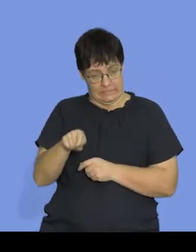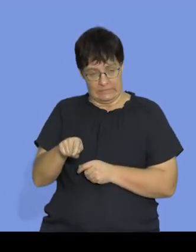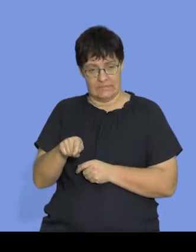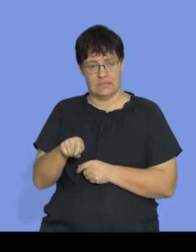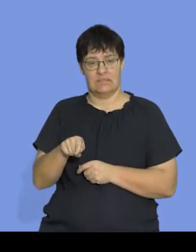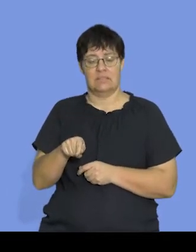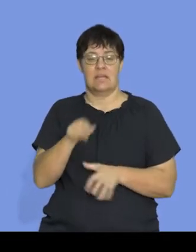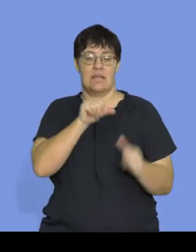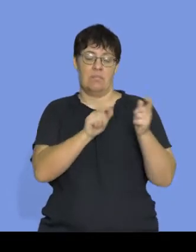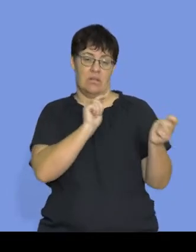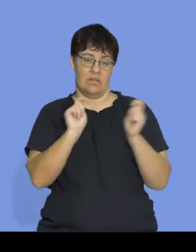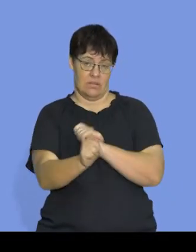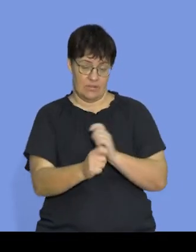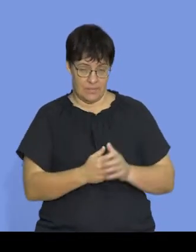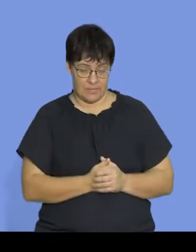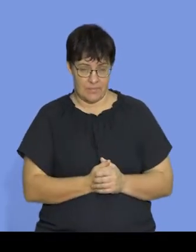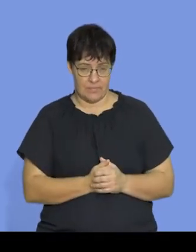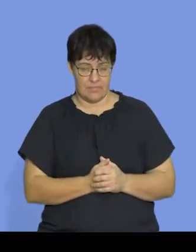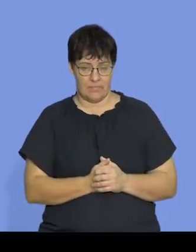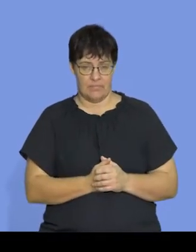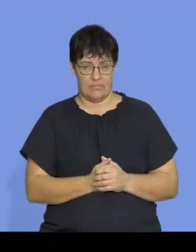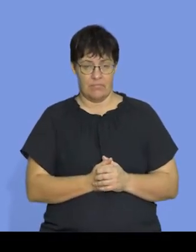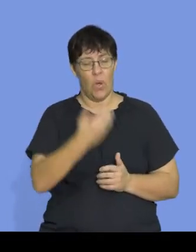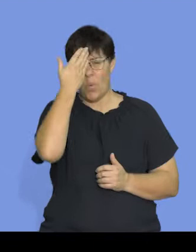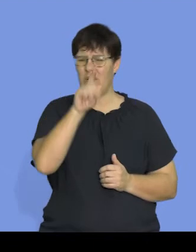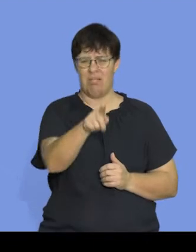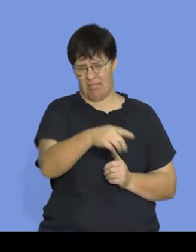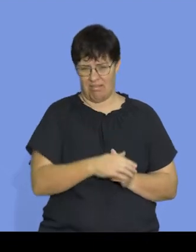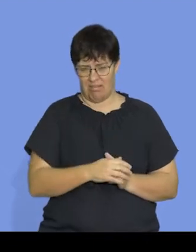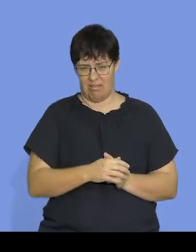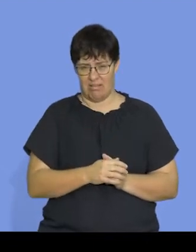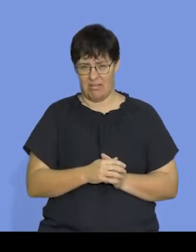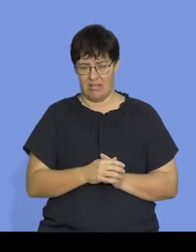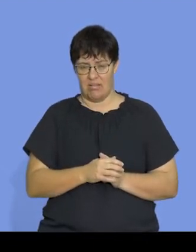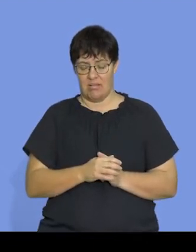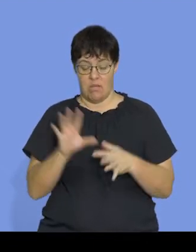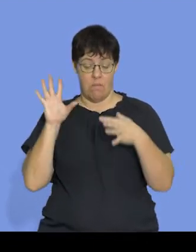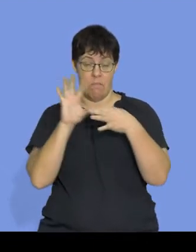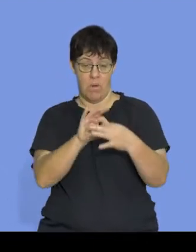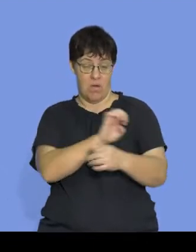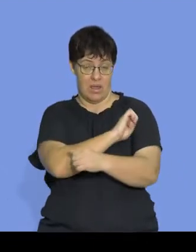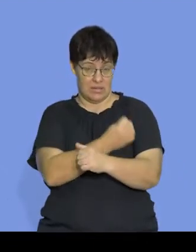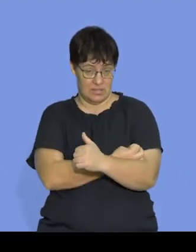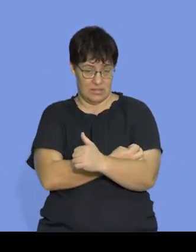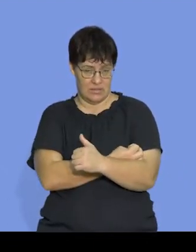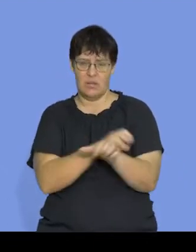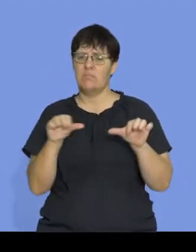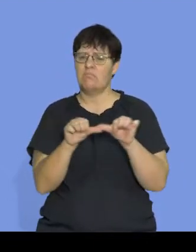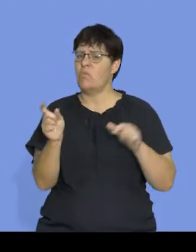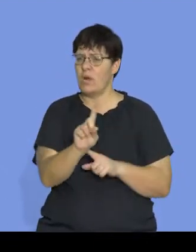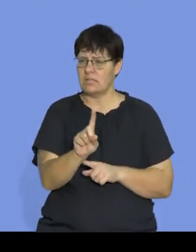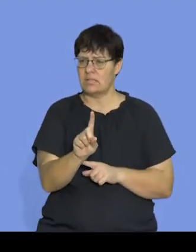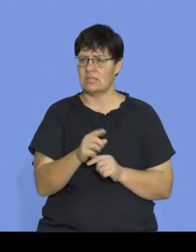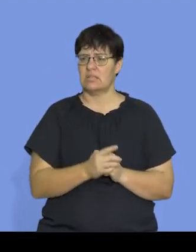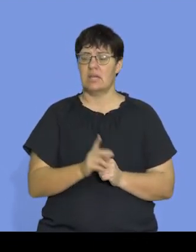is concerned, right? So what we know is that bond energy, okay, is measured in